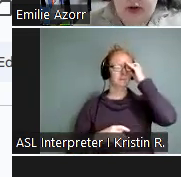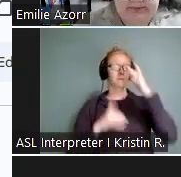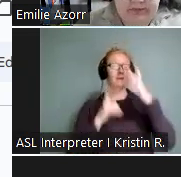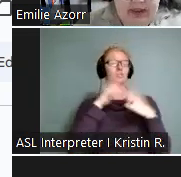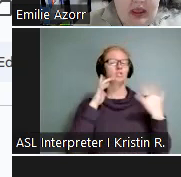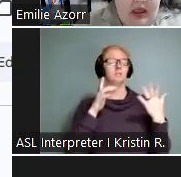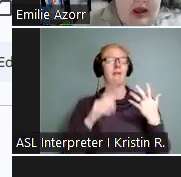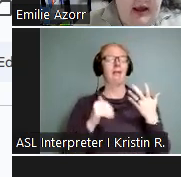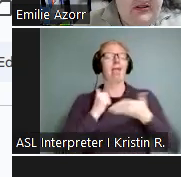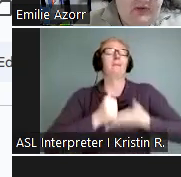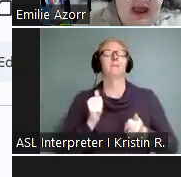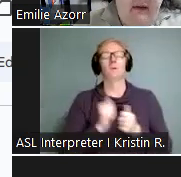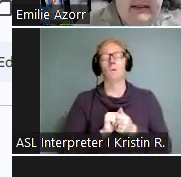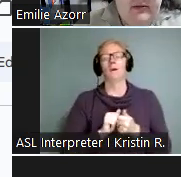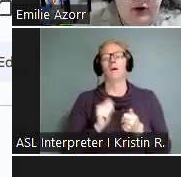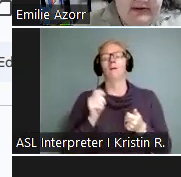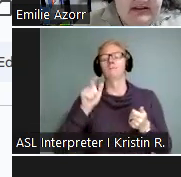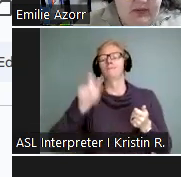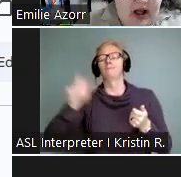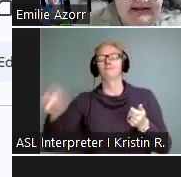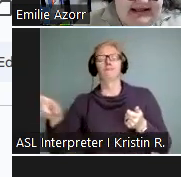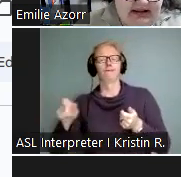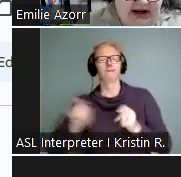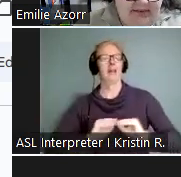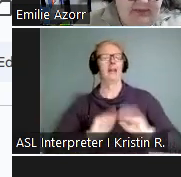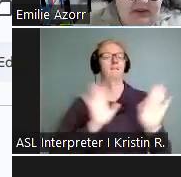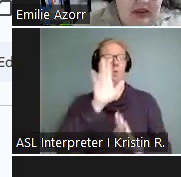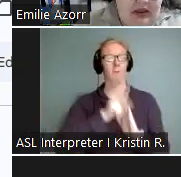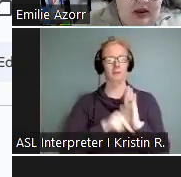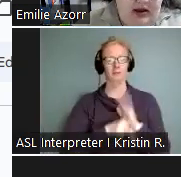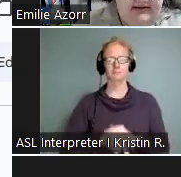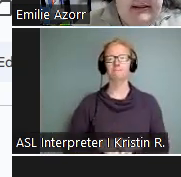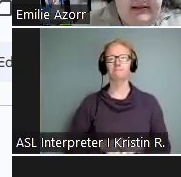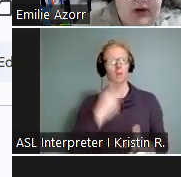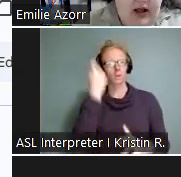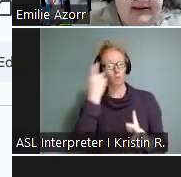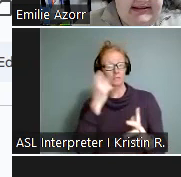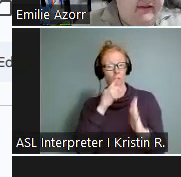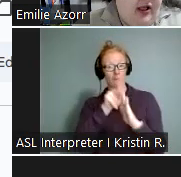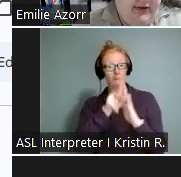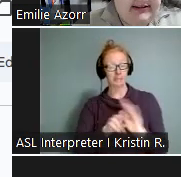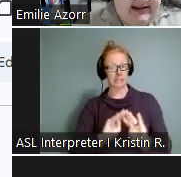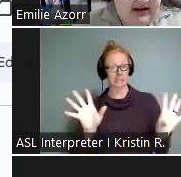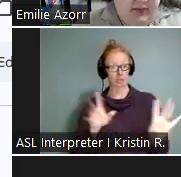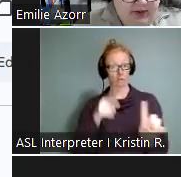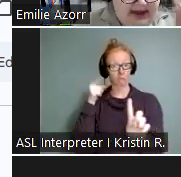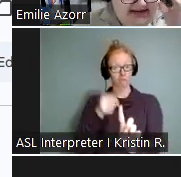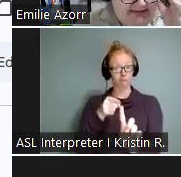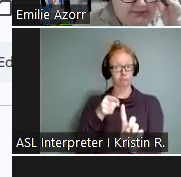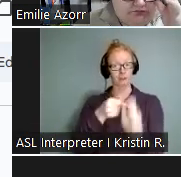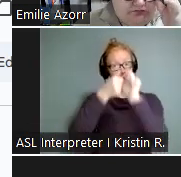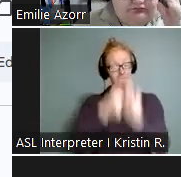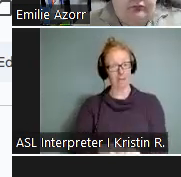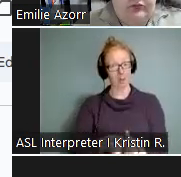blank tool. So we have, is the purpose of the policy clear? Does the policy follow its stated